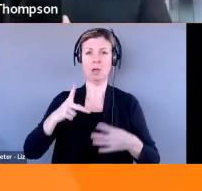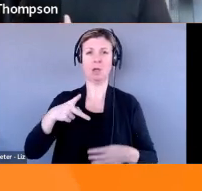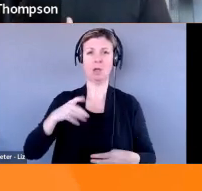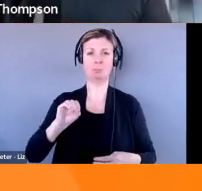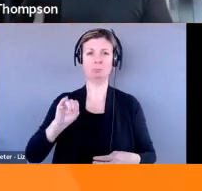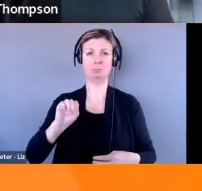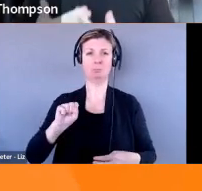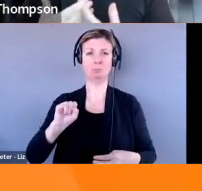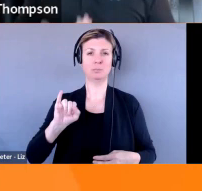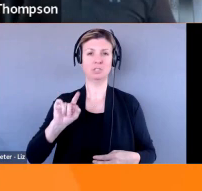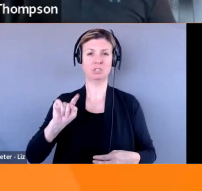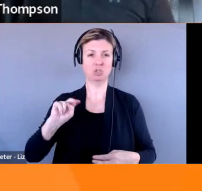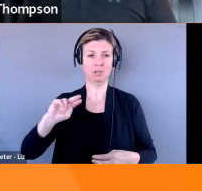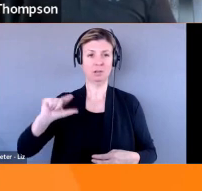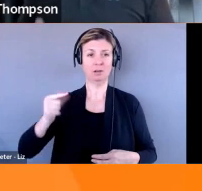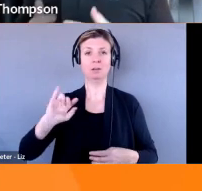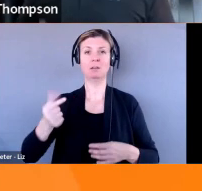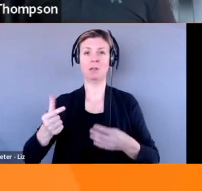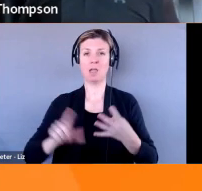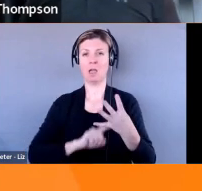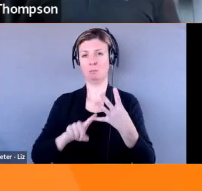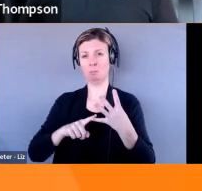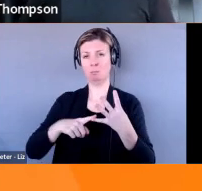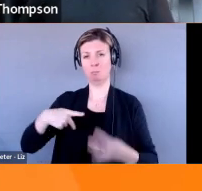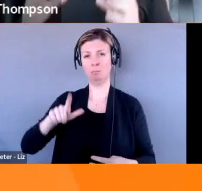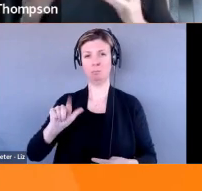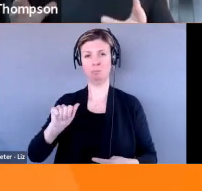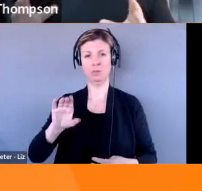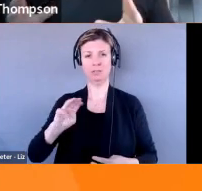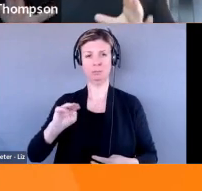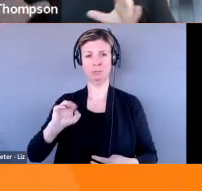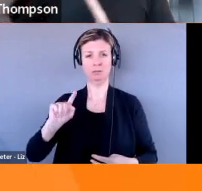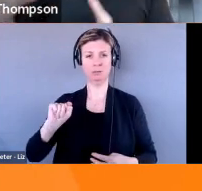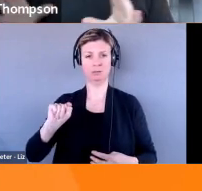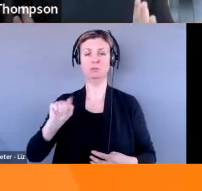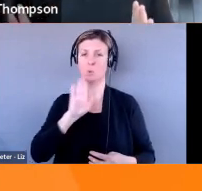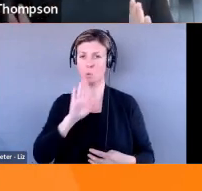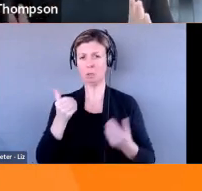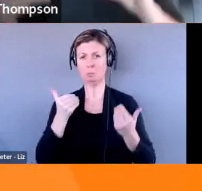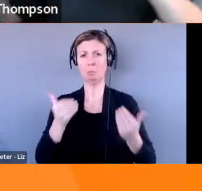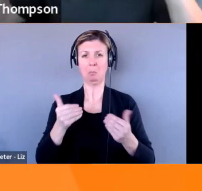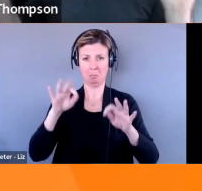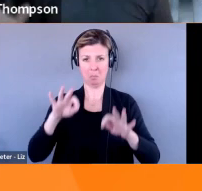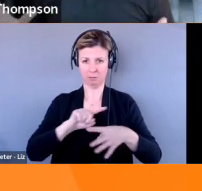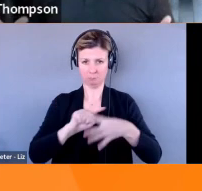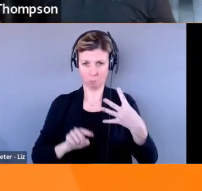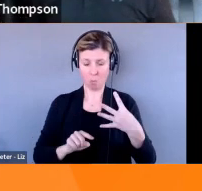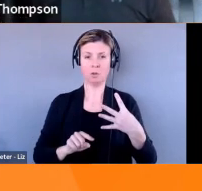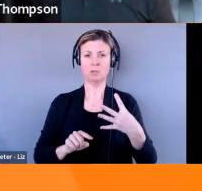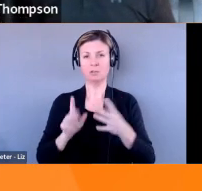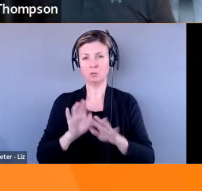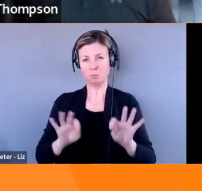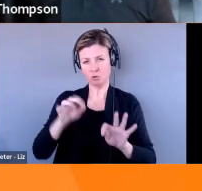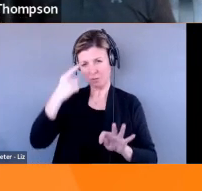differentiate ourselves from the competition. And part of this is to ensure we understand where we fit in relation to the rest of